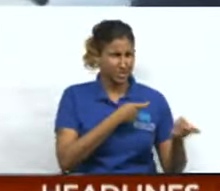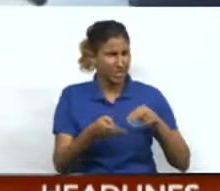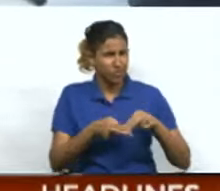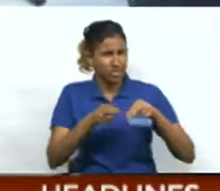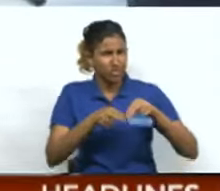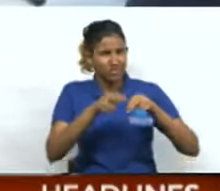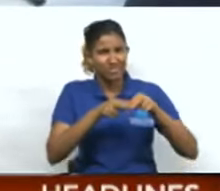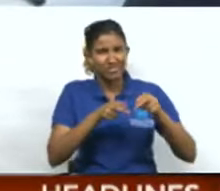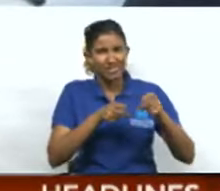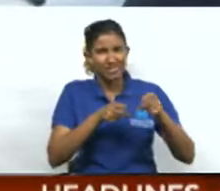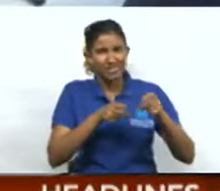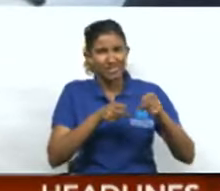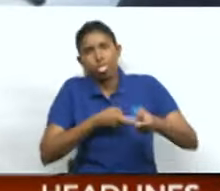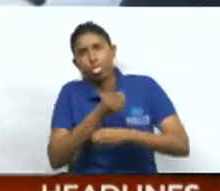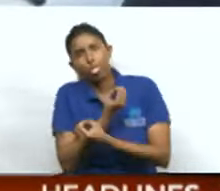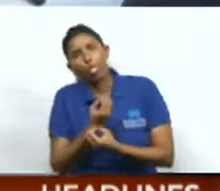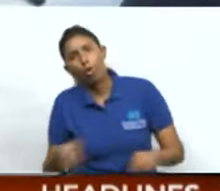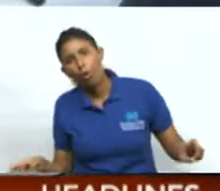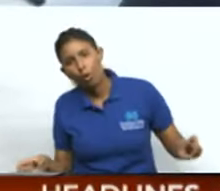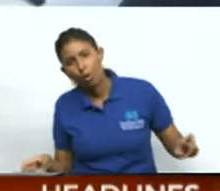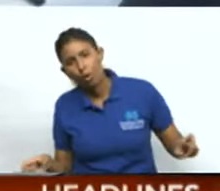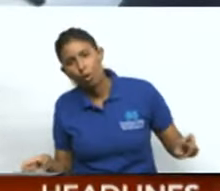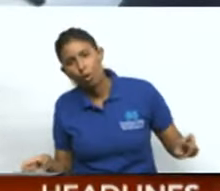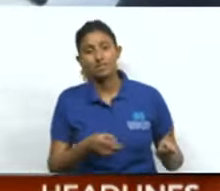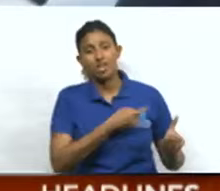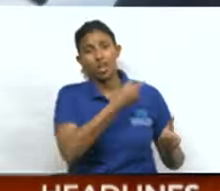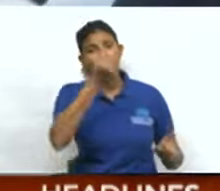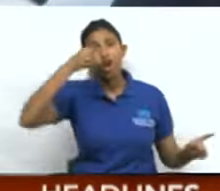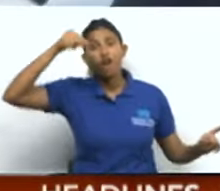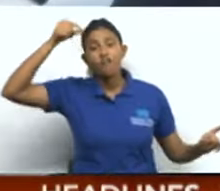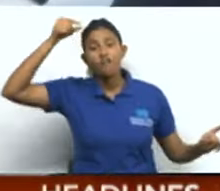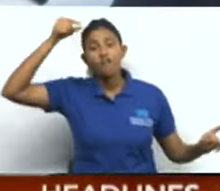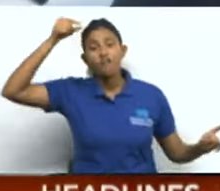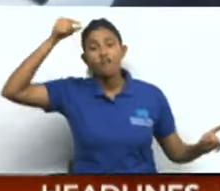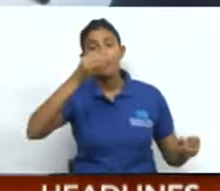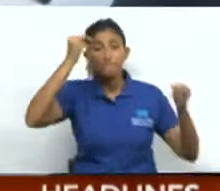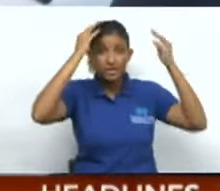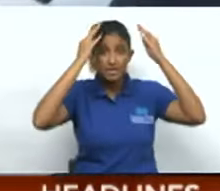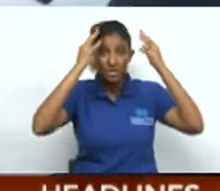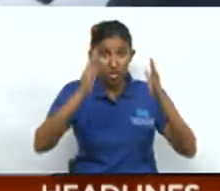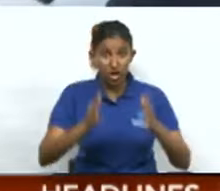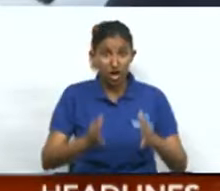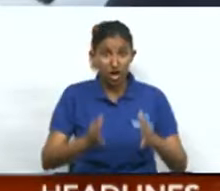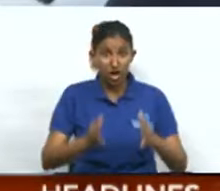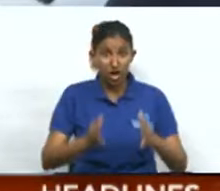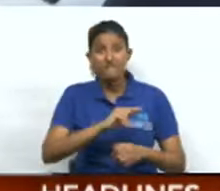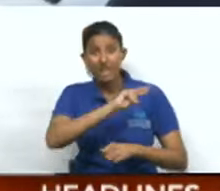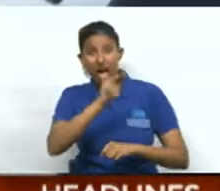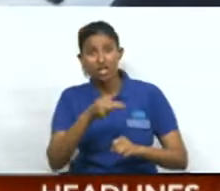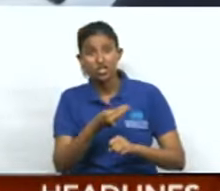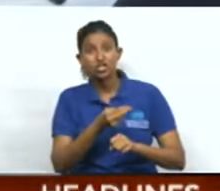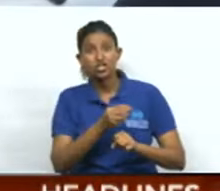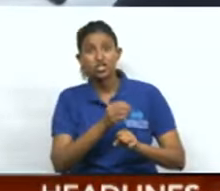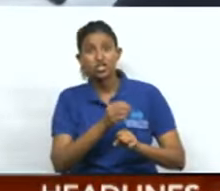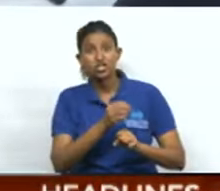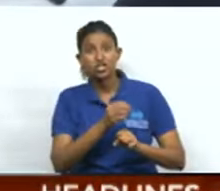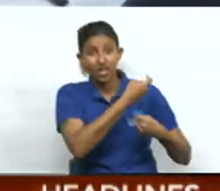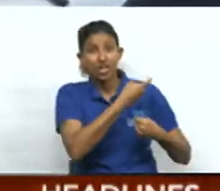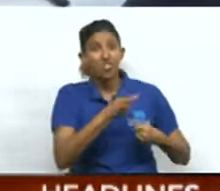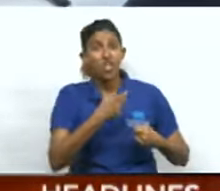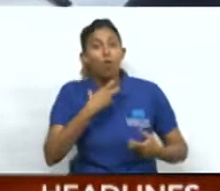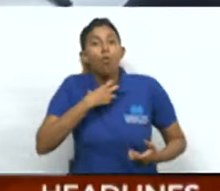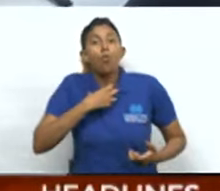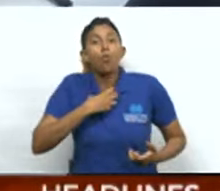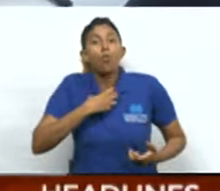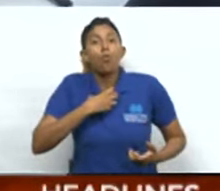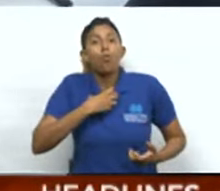I think the government and the Minister of National Security's Christmas wish should be to get something to